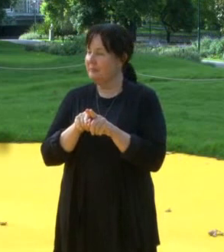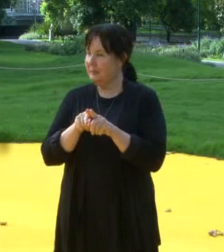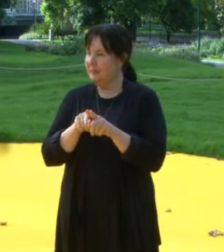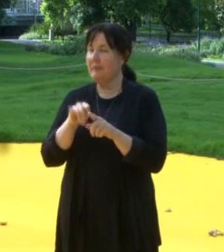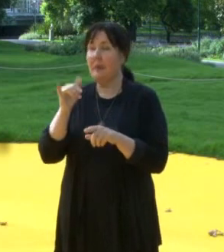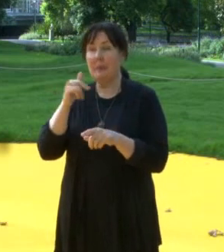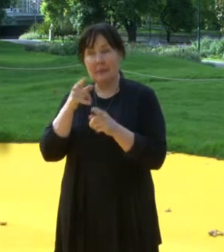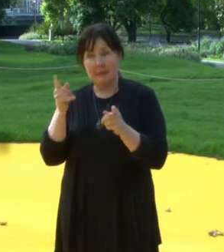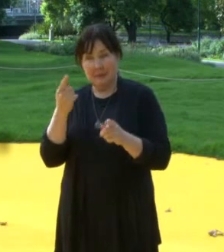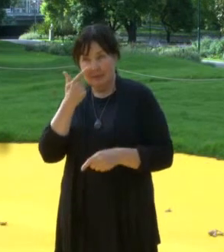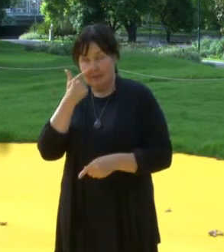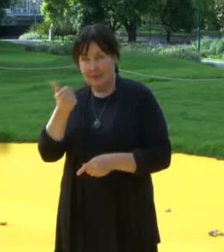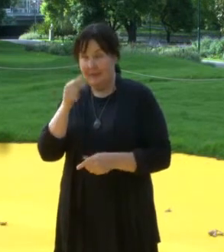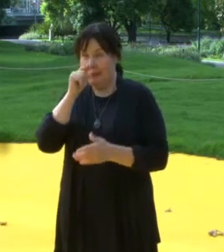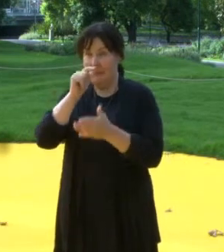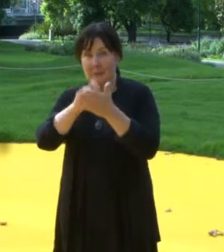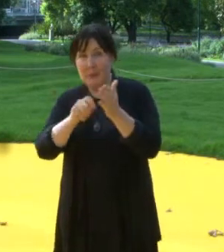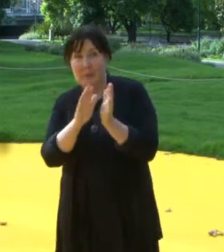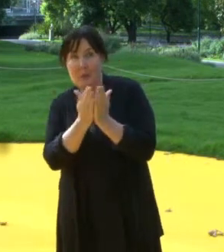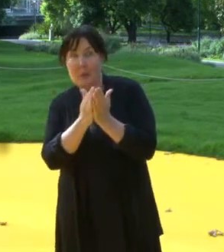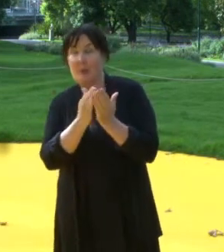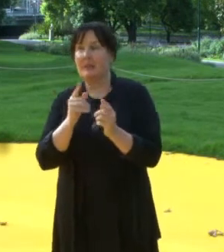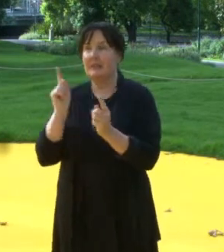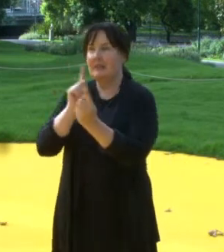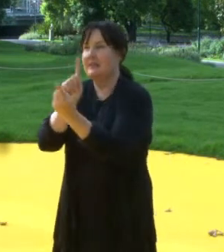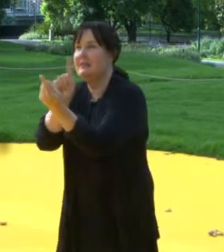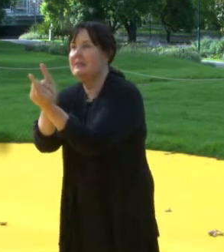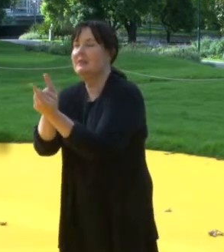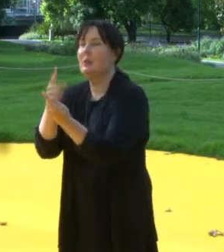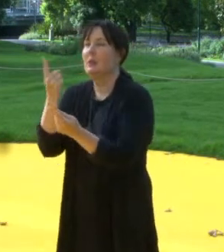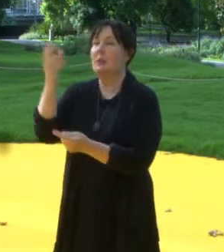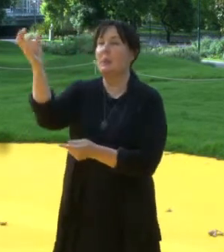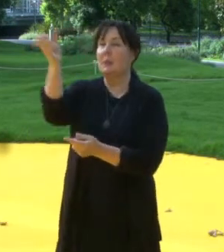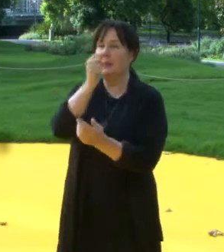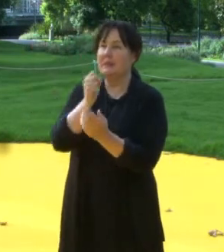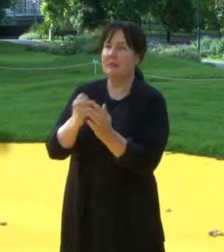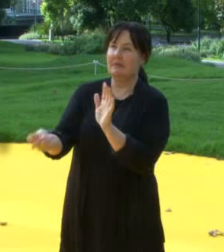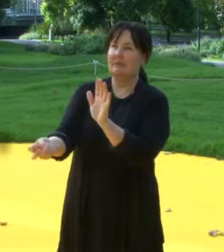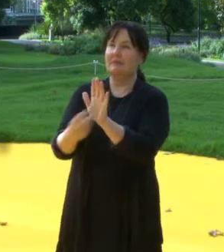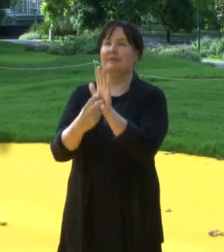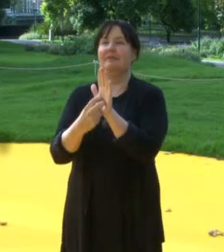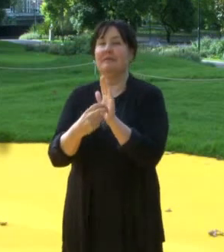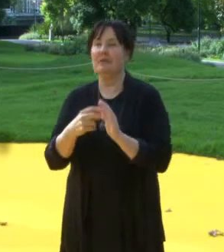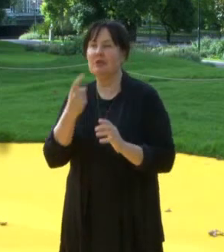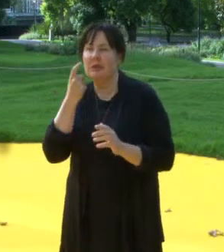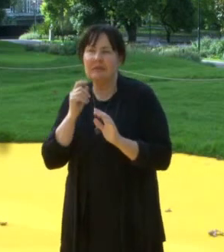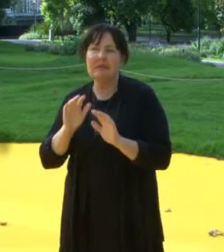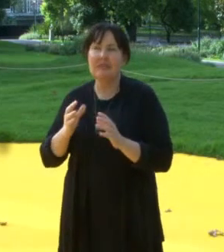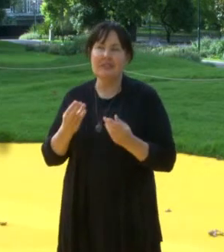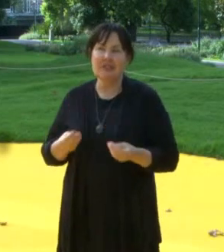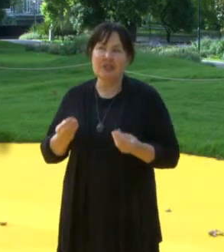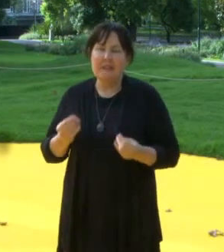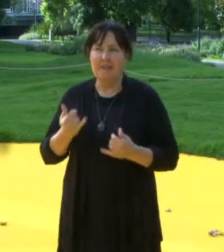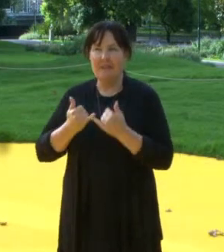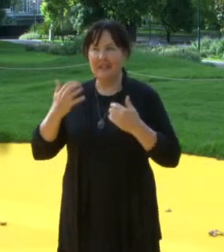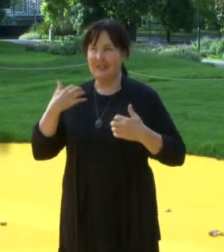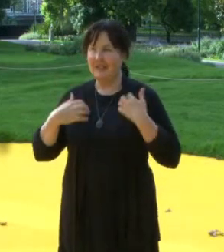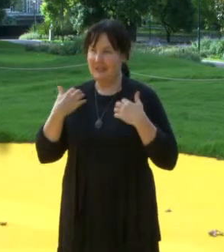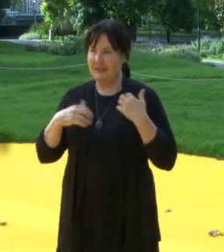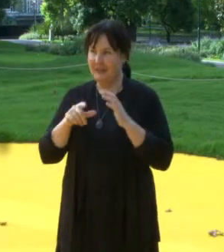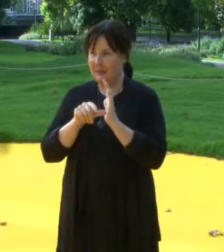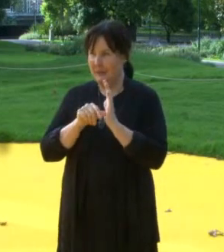you're lucky, be able to buy a book and then chase down the winners as they're announced. Try and be gentle. It is very exciting though.